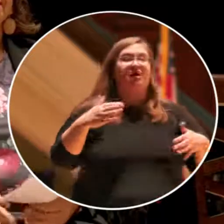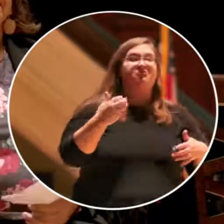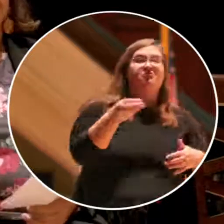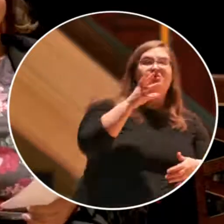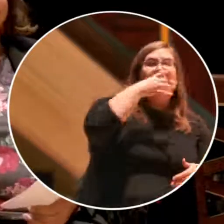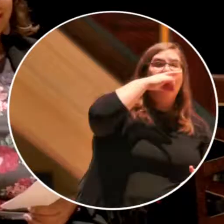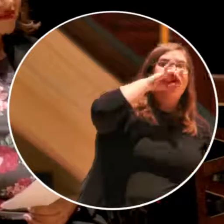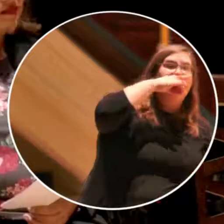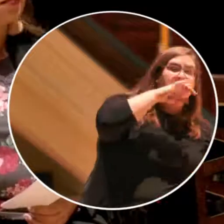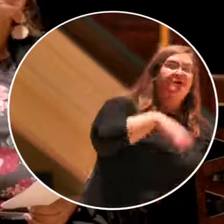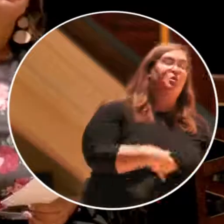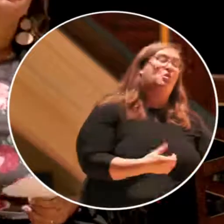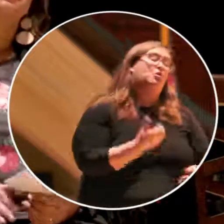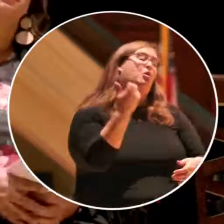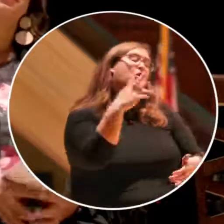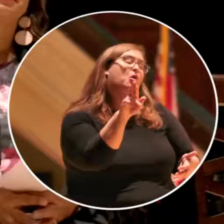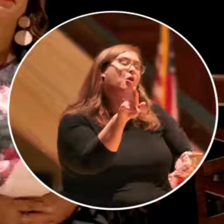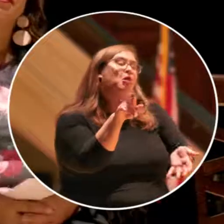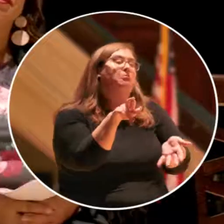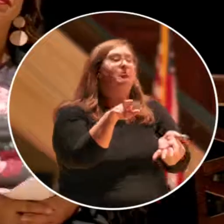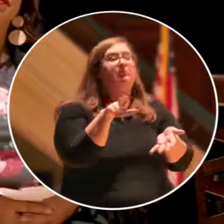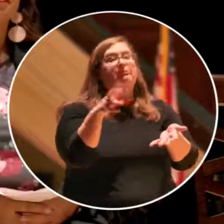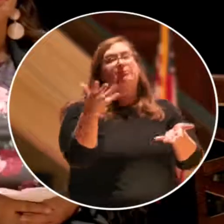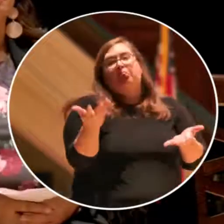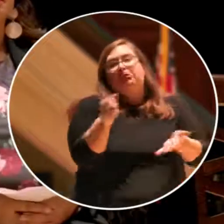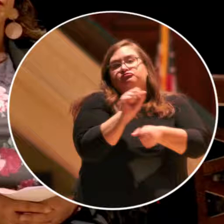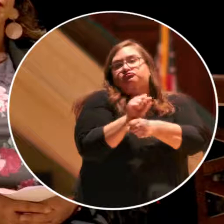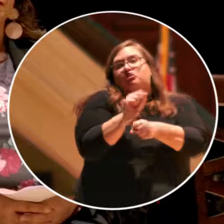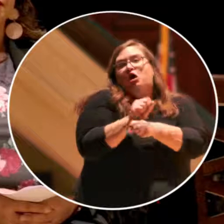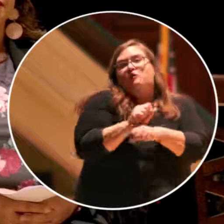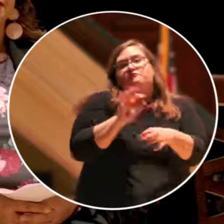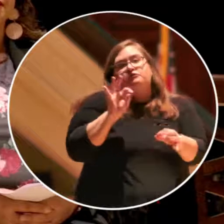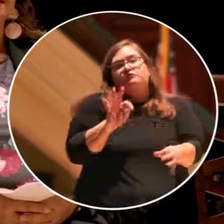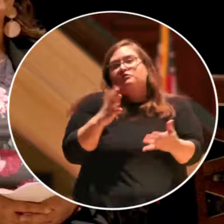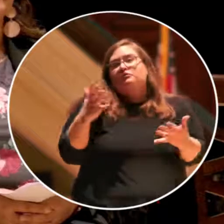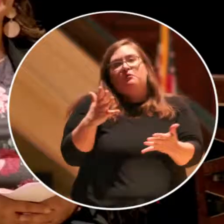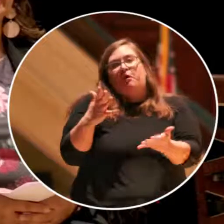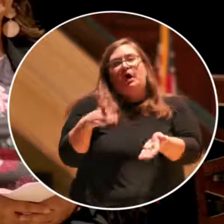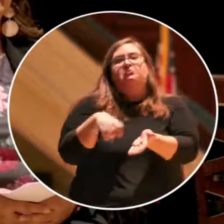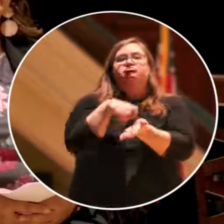job, it would involve a civil service test and typing.